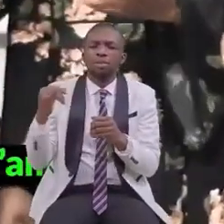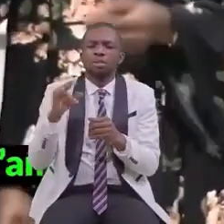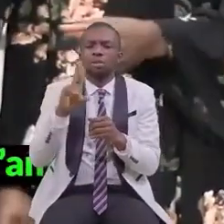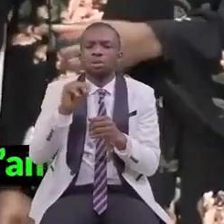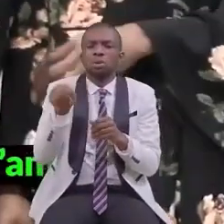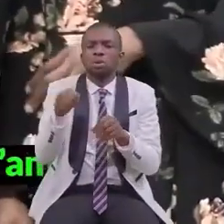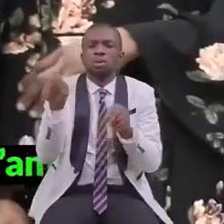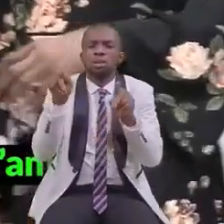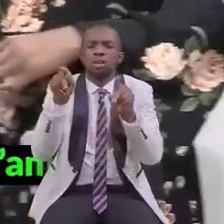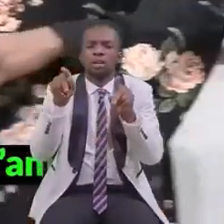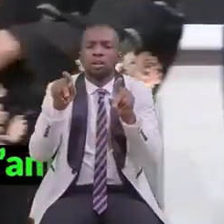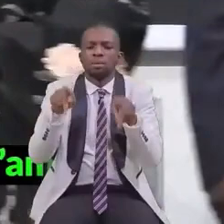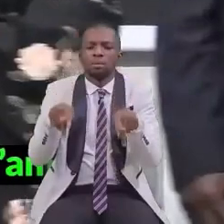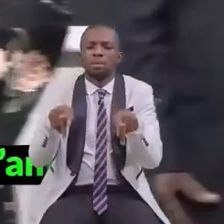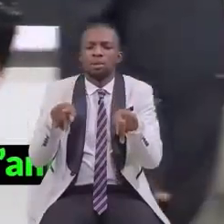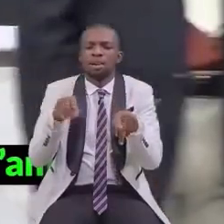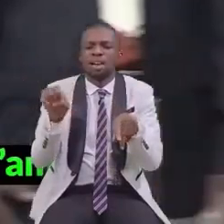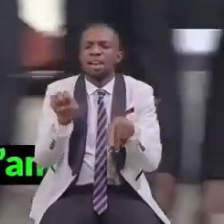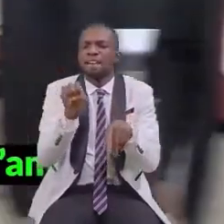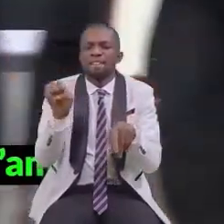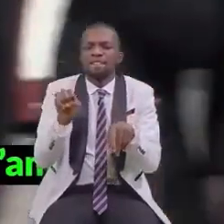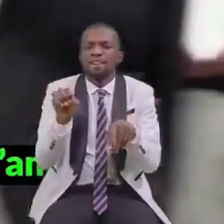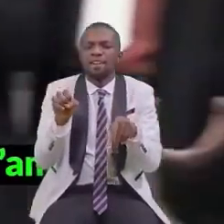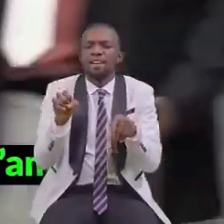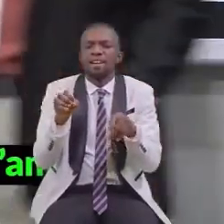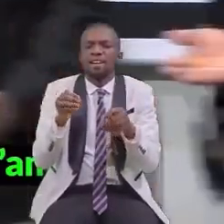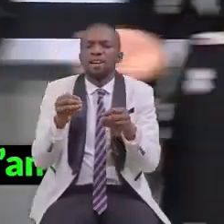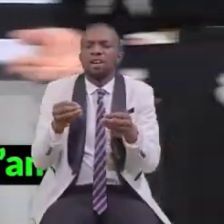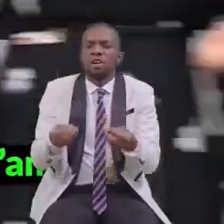comprehending, no one's ever offered up so